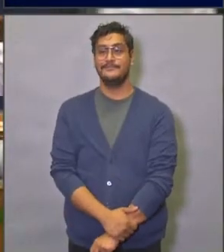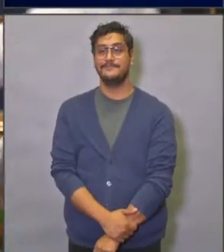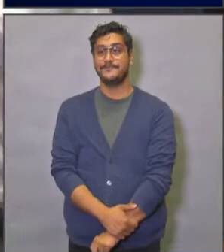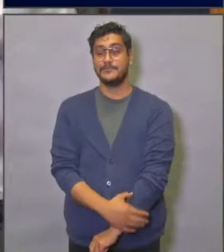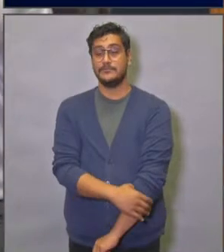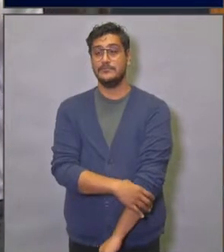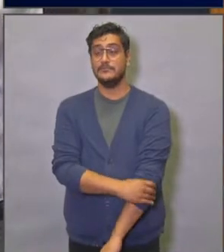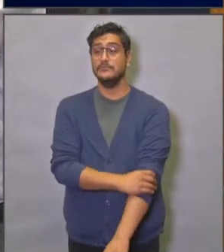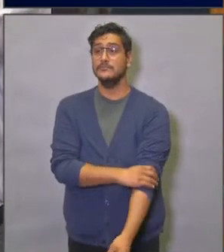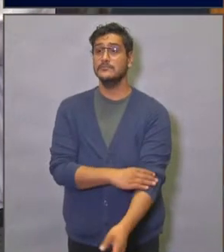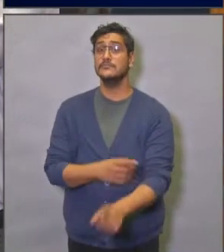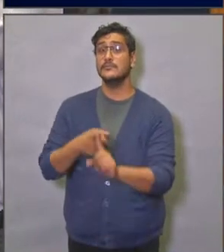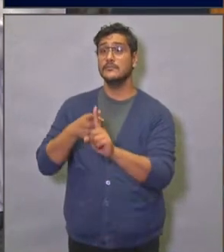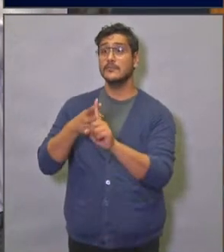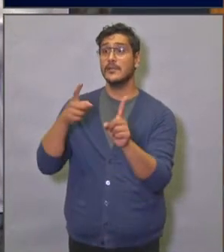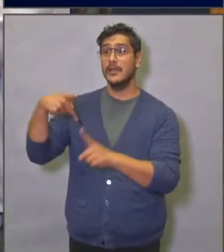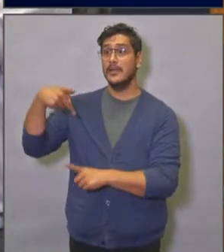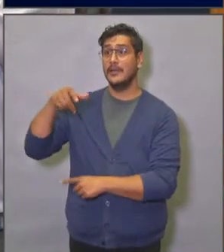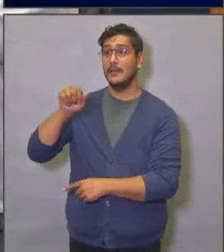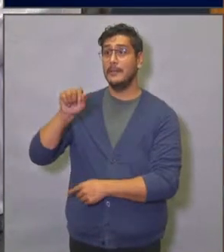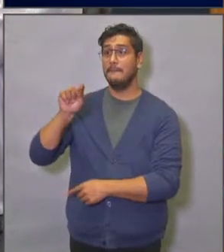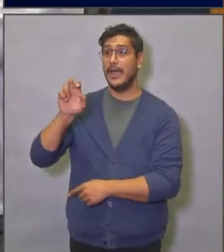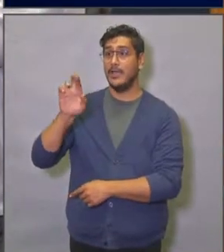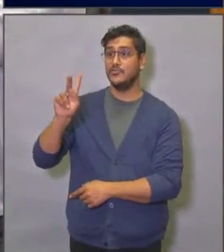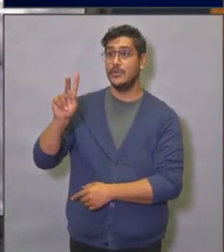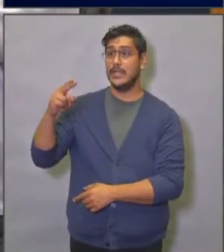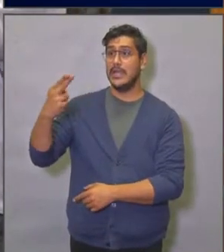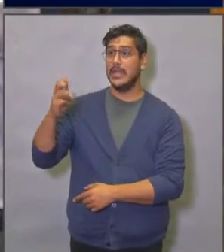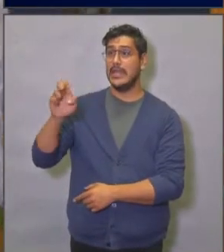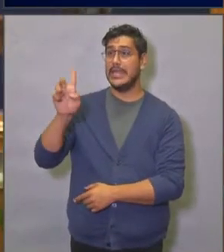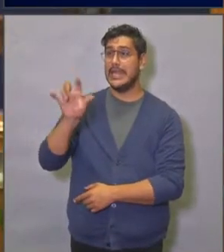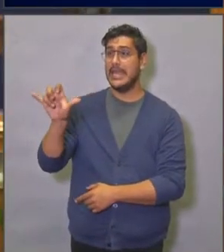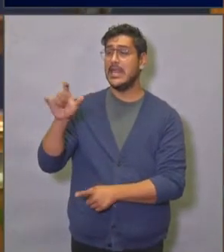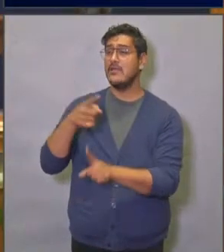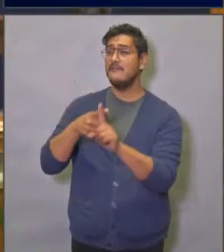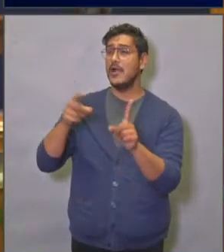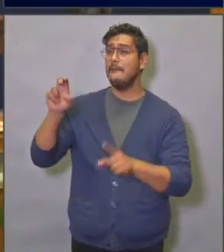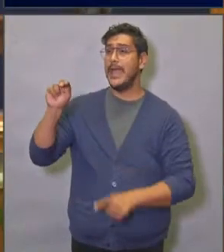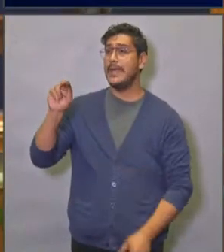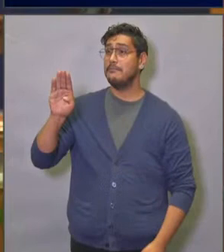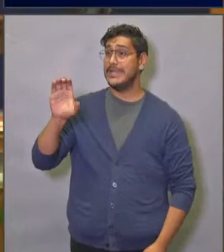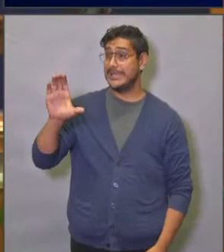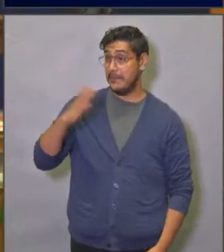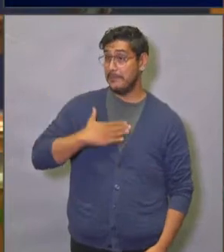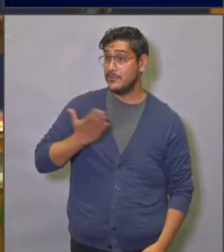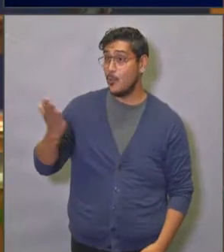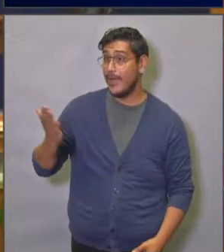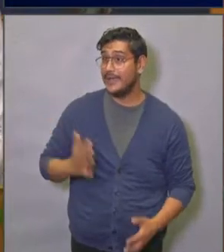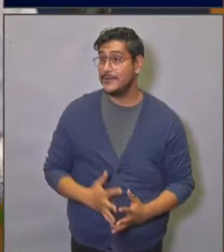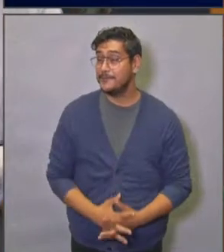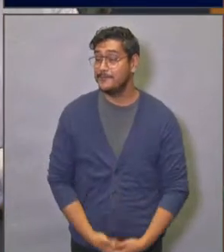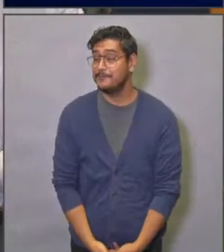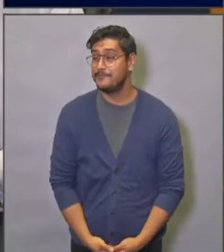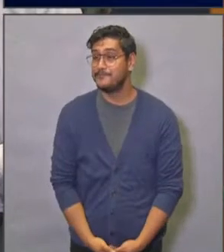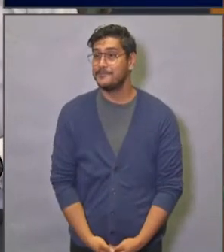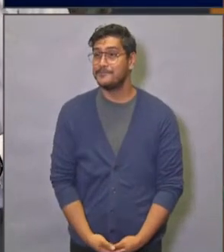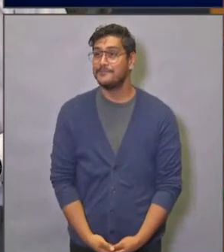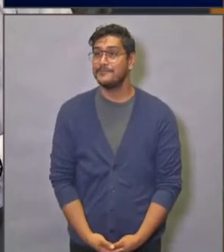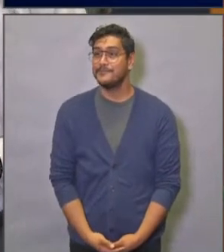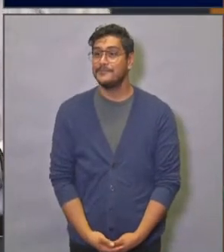Thank you. The next question will come from Patrick Healy from NBC. Please go ahead.